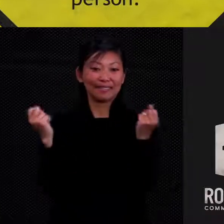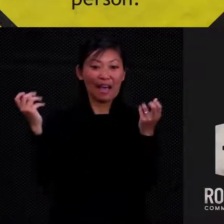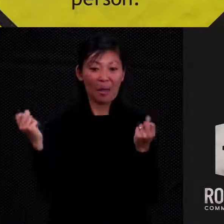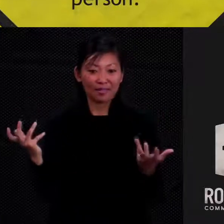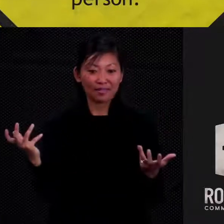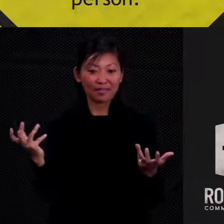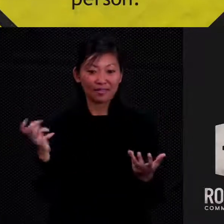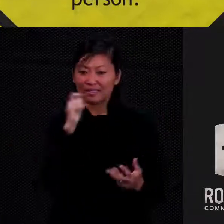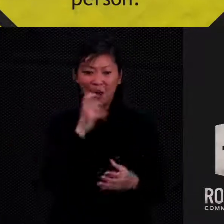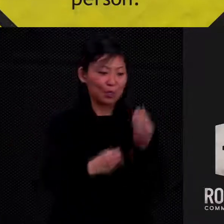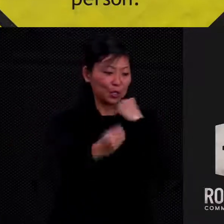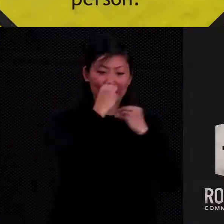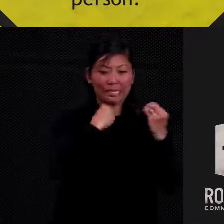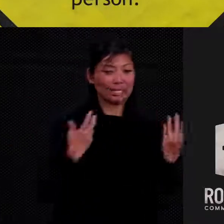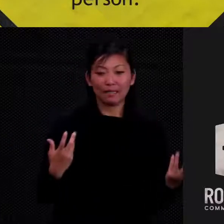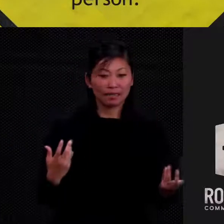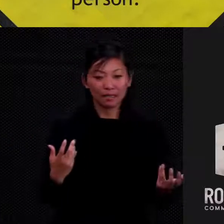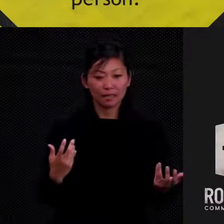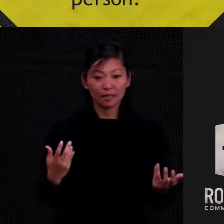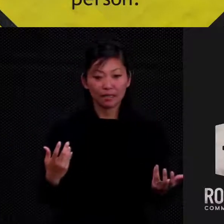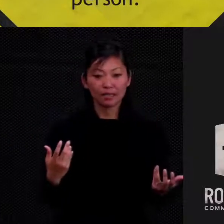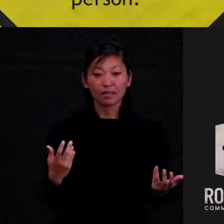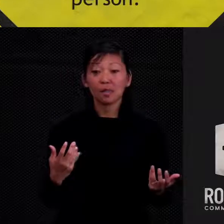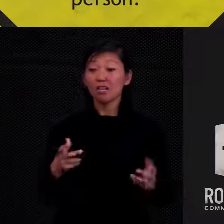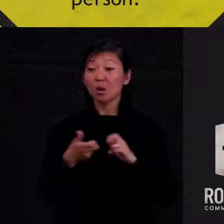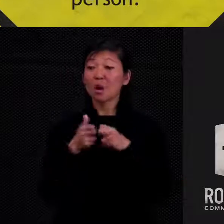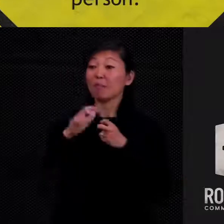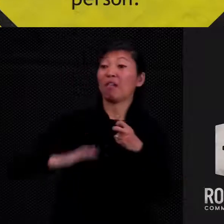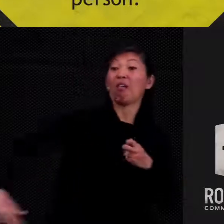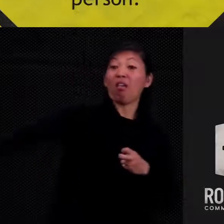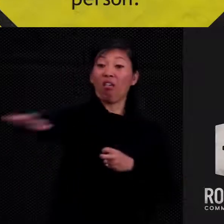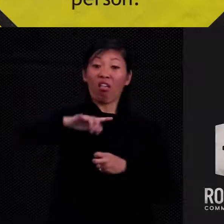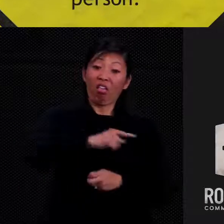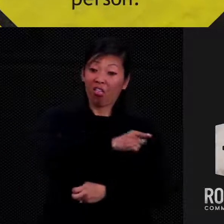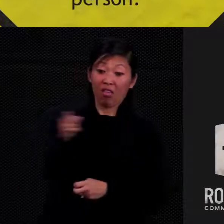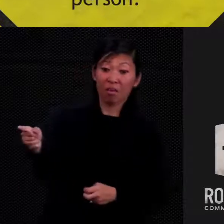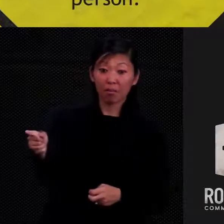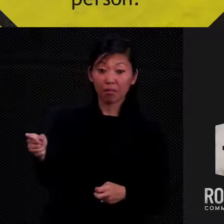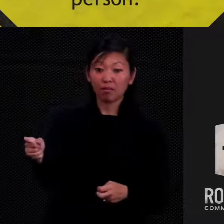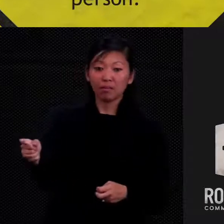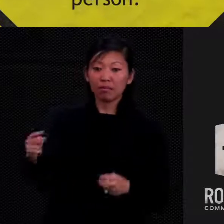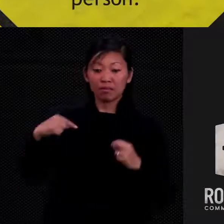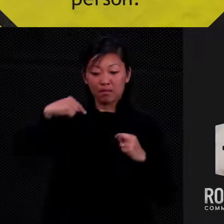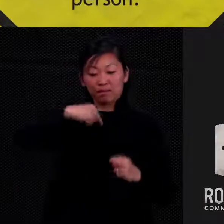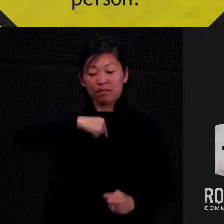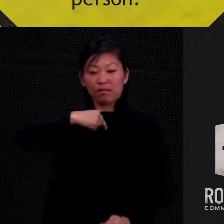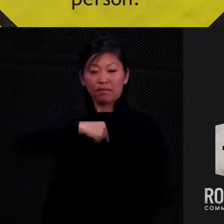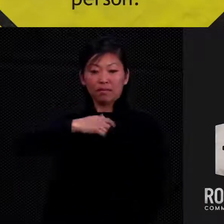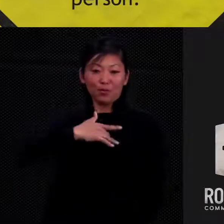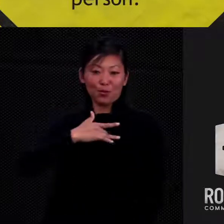The problem, he says, is not primarily out there, but primarily in here.